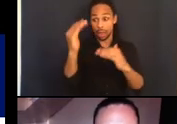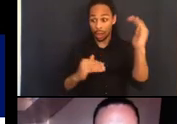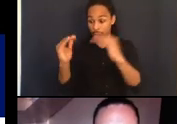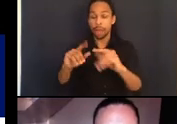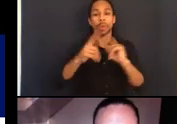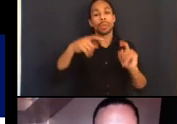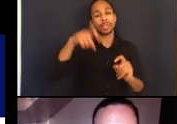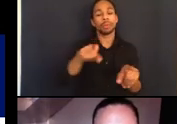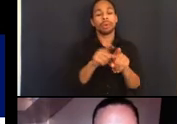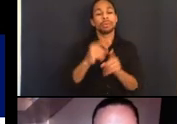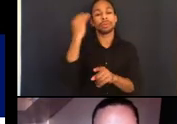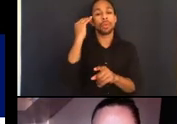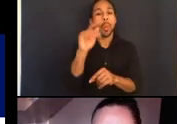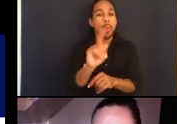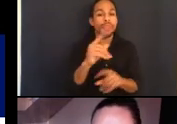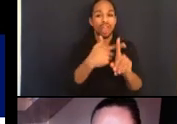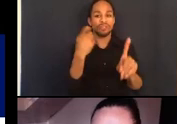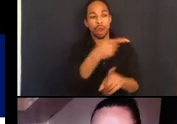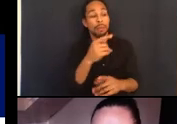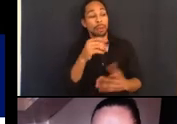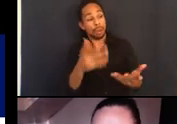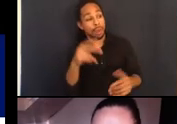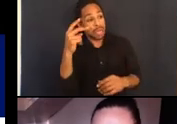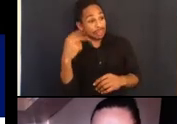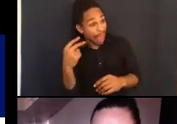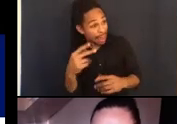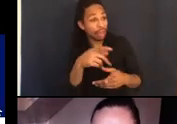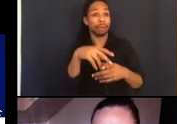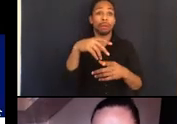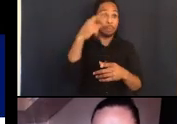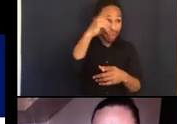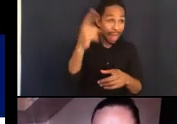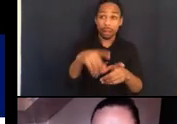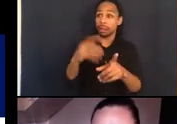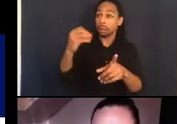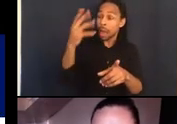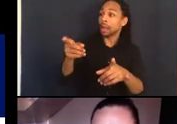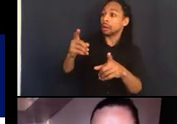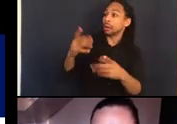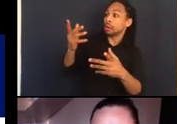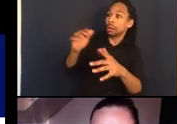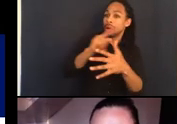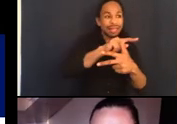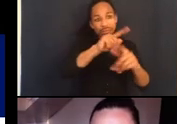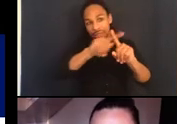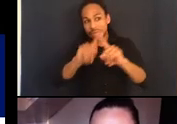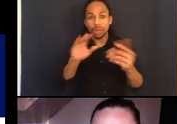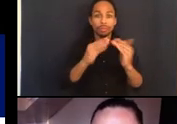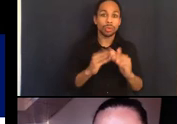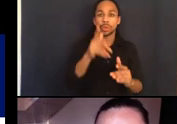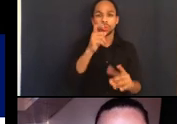direct resources to appropriately address them and make sure that communities that are being hardest hit have the most access to support and to